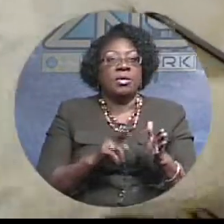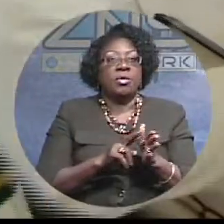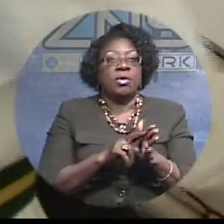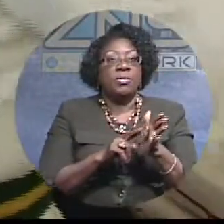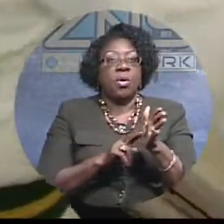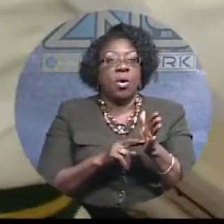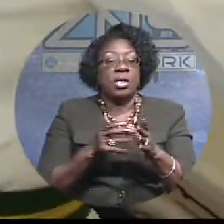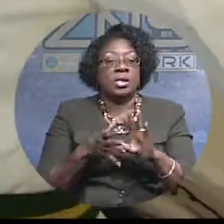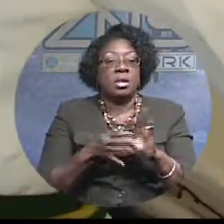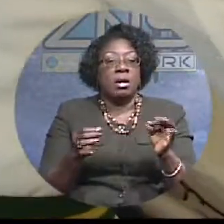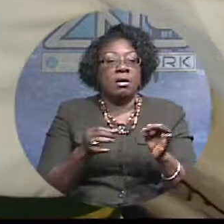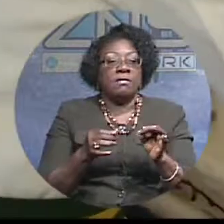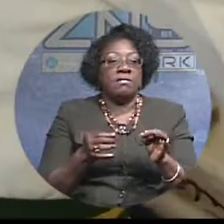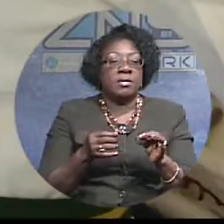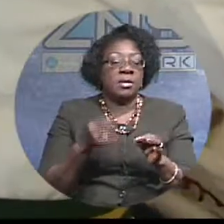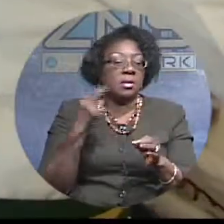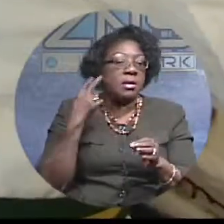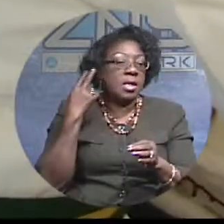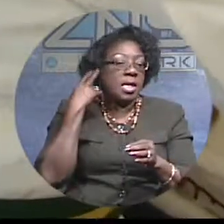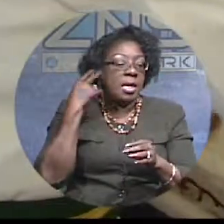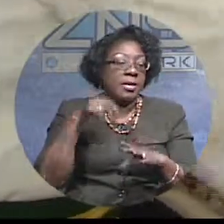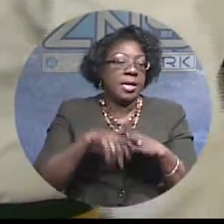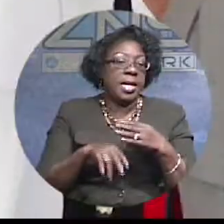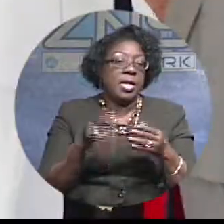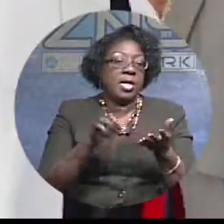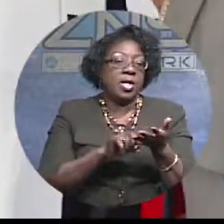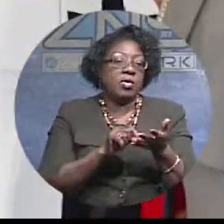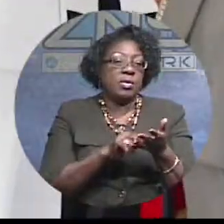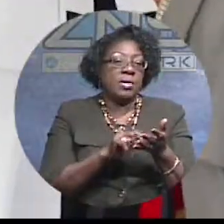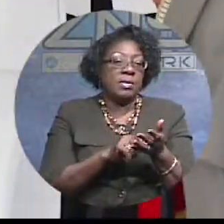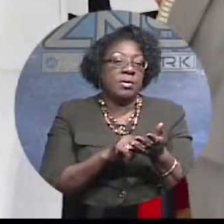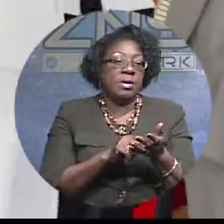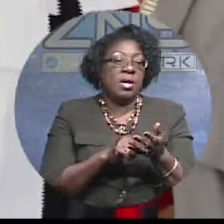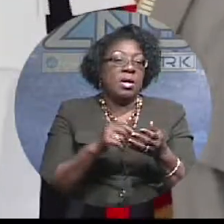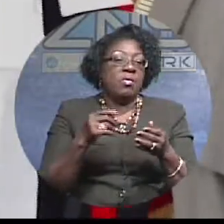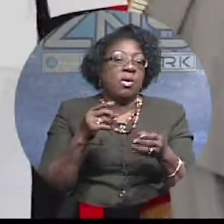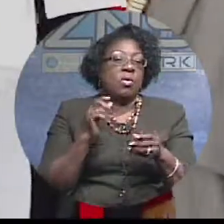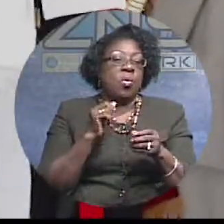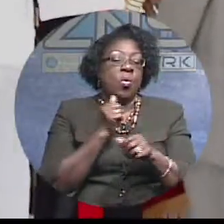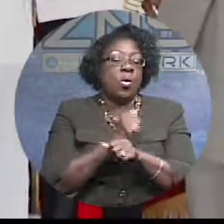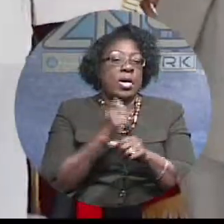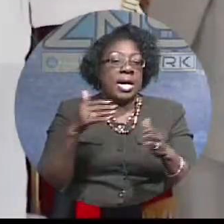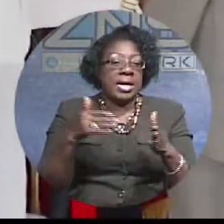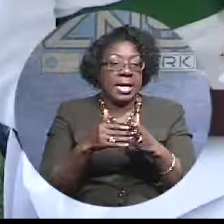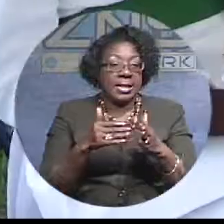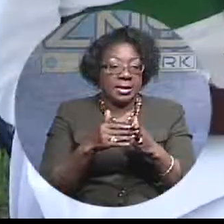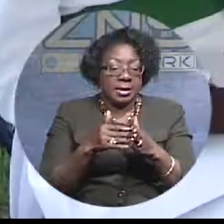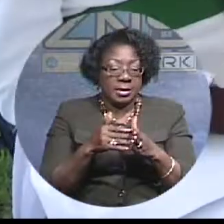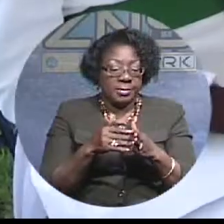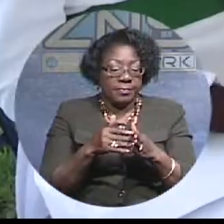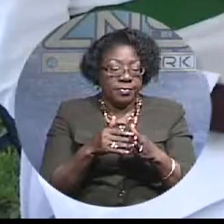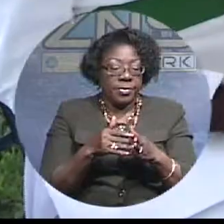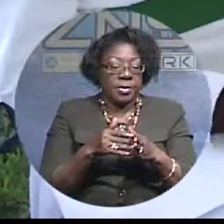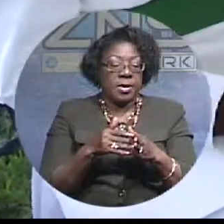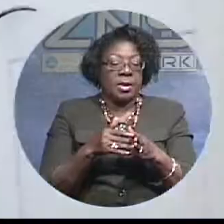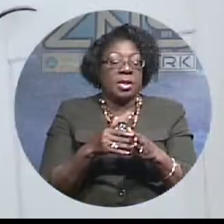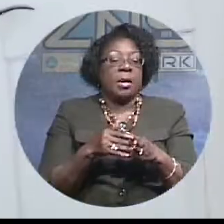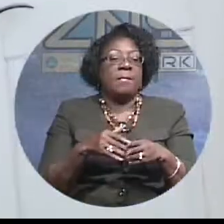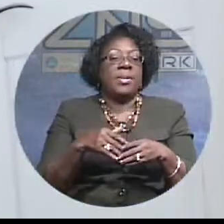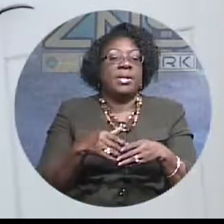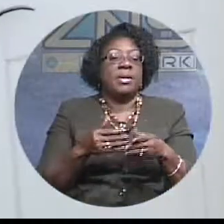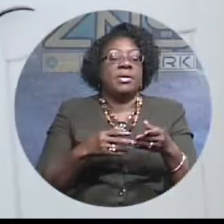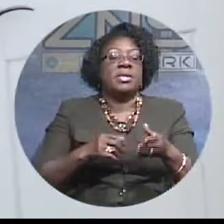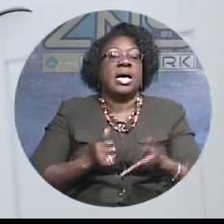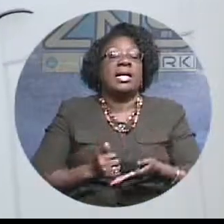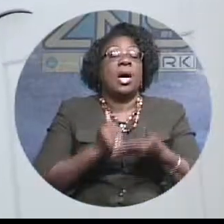has adversely affected the morale of hundreds of Defense Force officers, but Bowe believes the awards ceremony on Thursday gave them a little boost. We